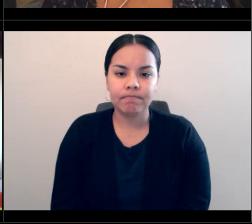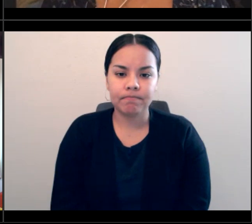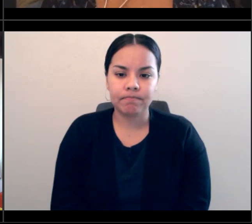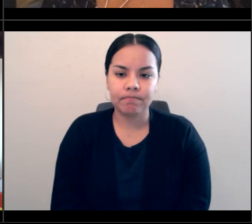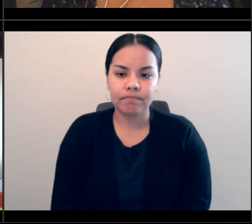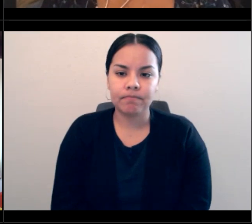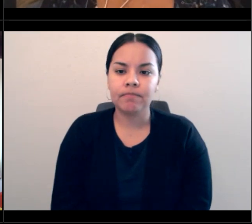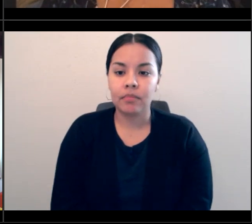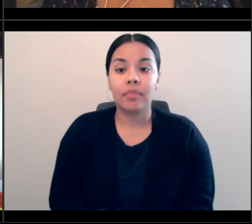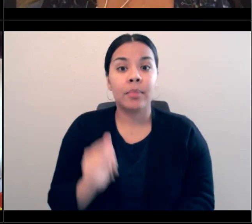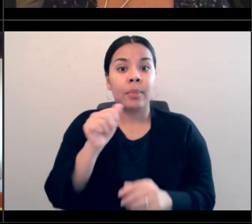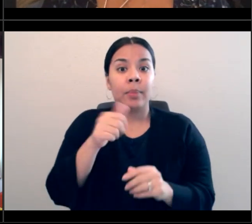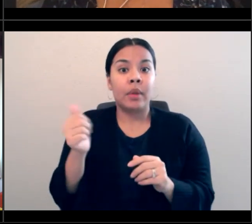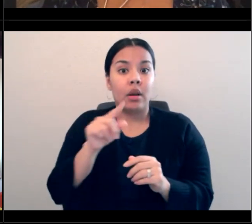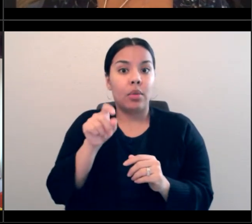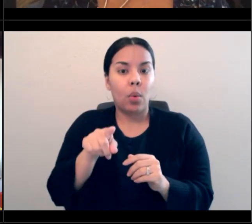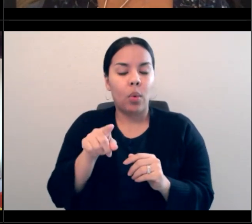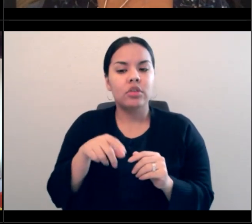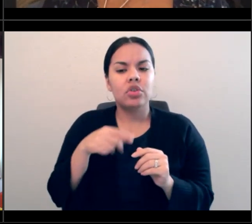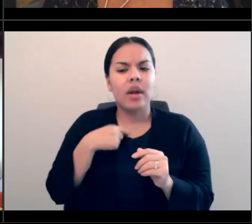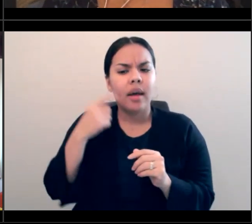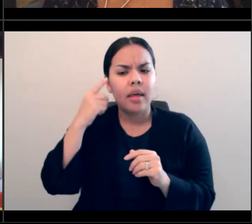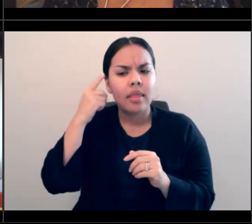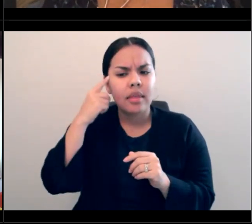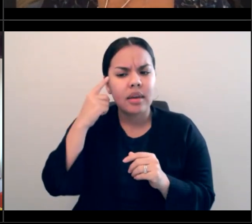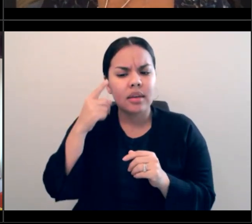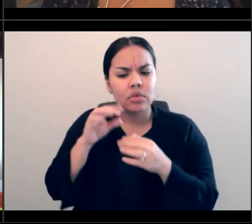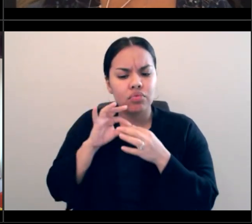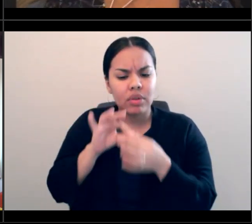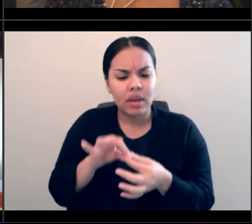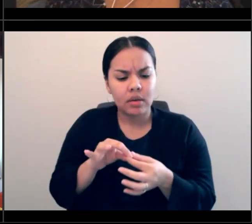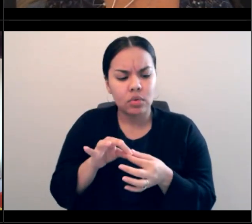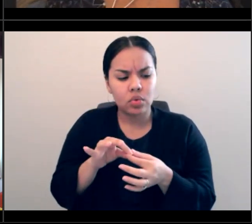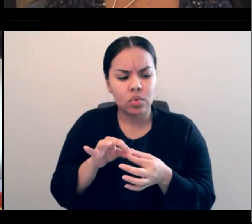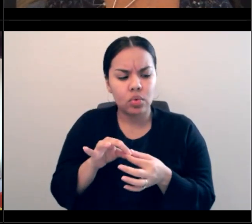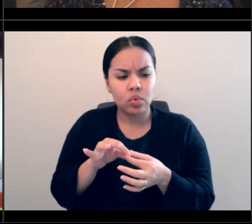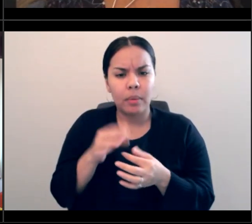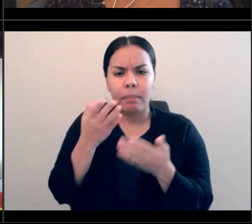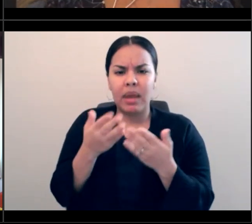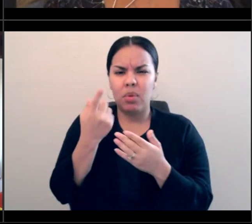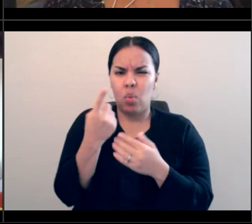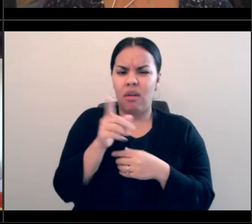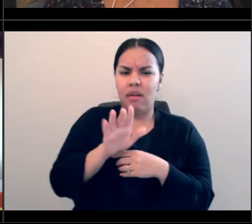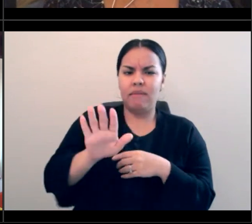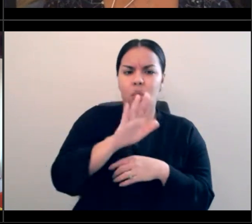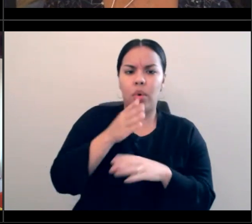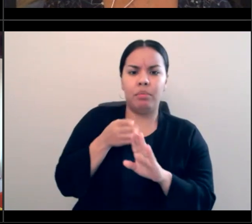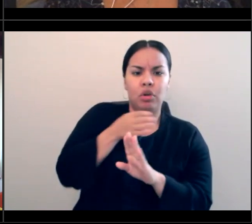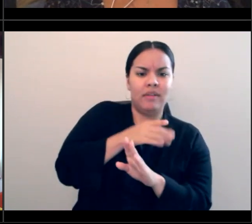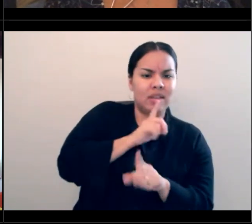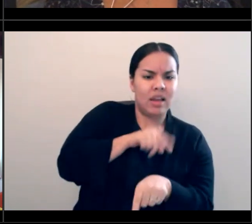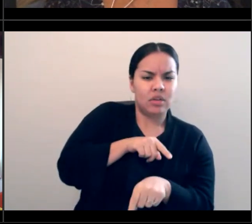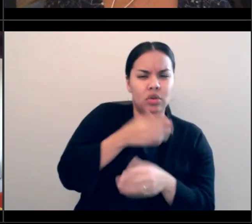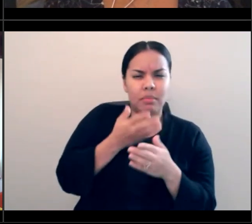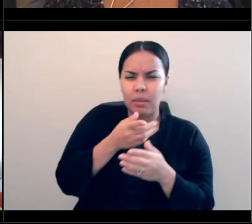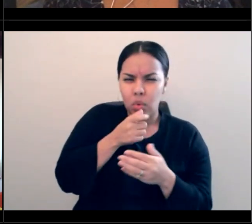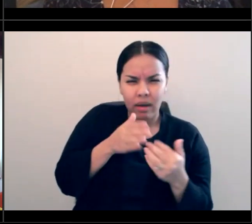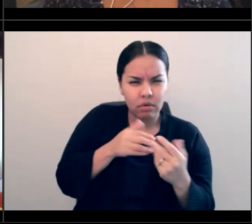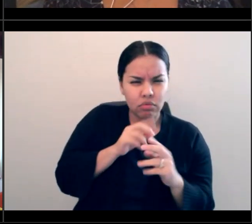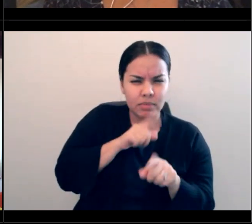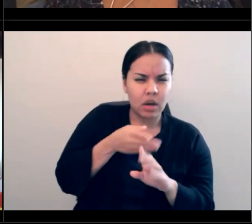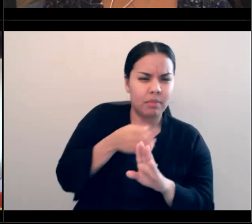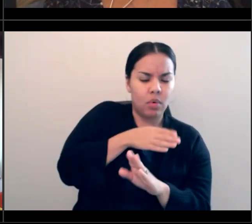Great. Here's a question. I think it refers to someone's answer to a previous question, so maybe whoever it was can supply the answer.